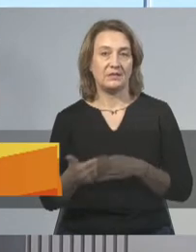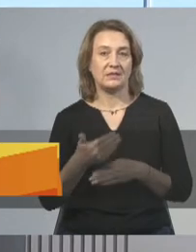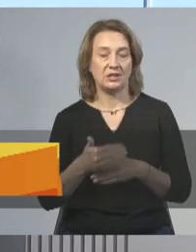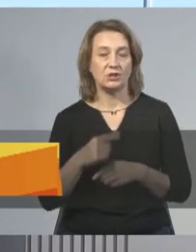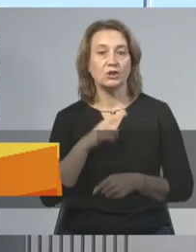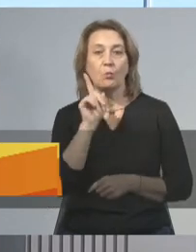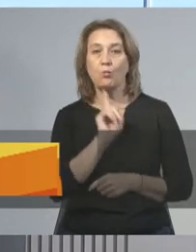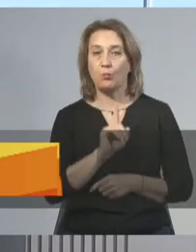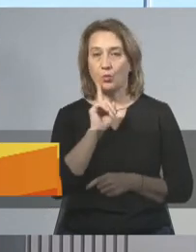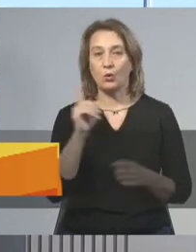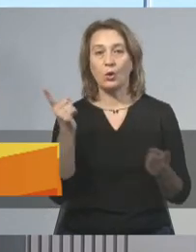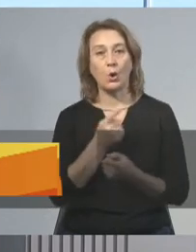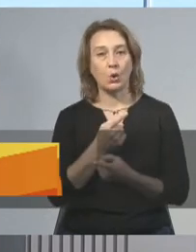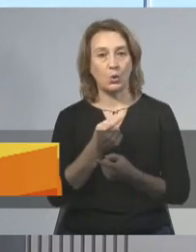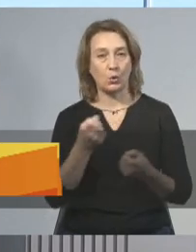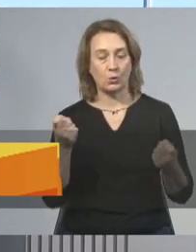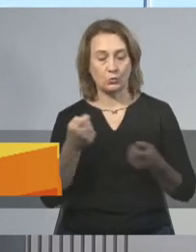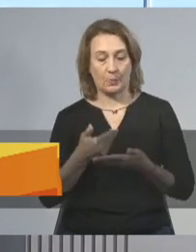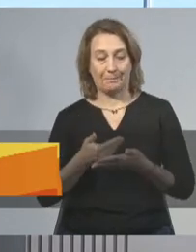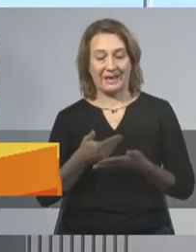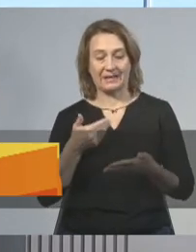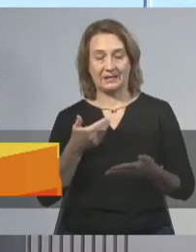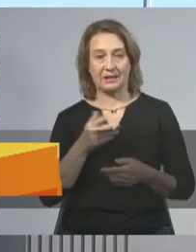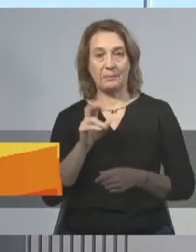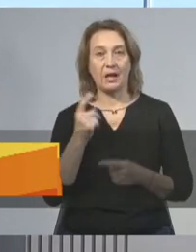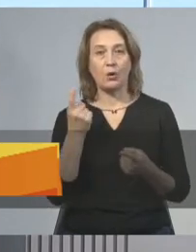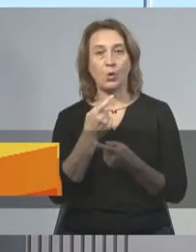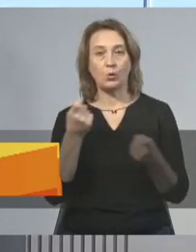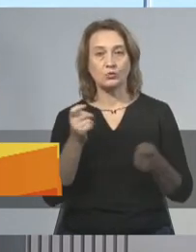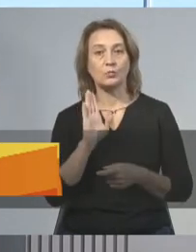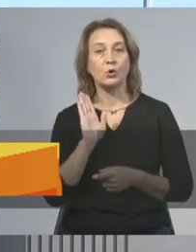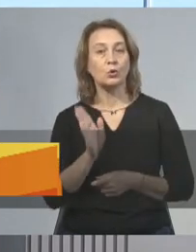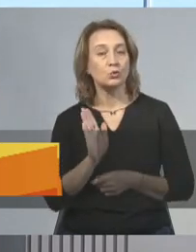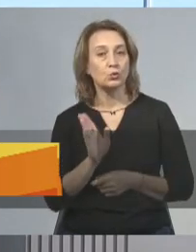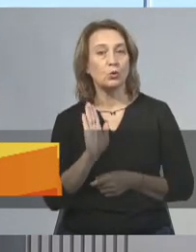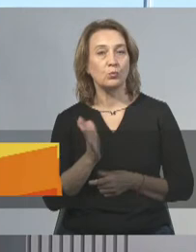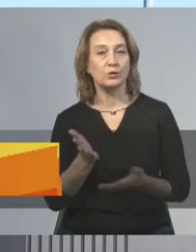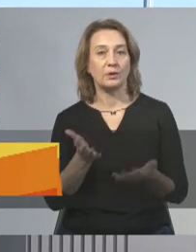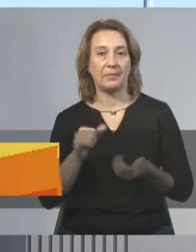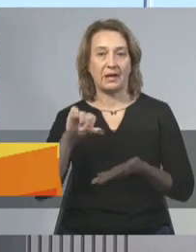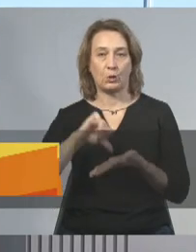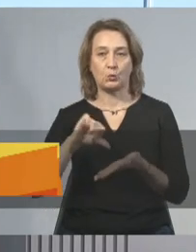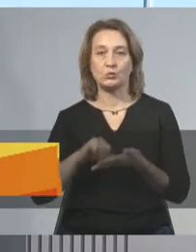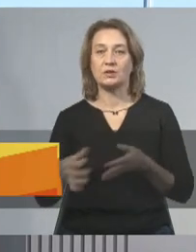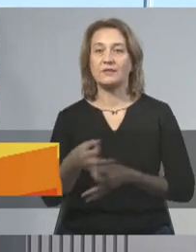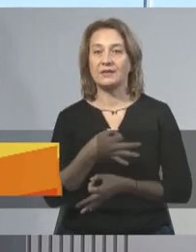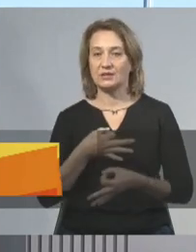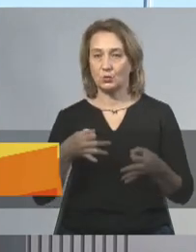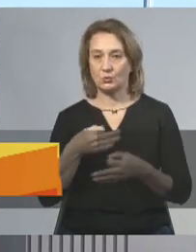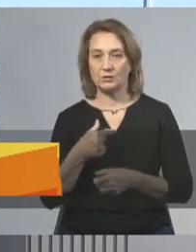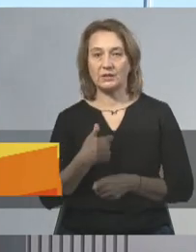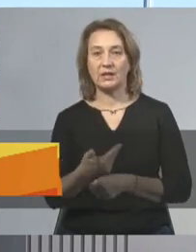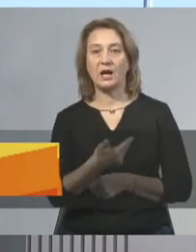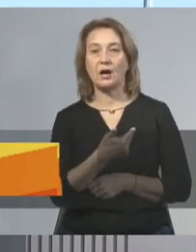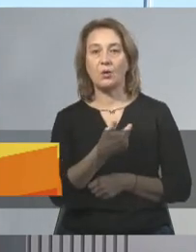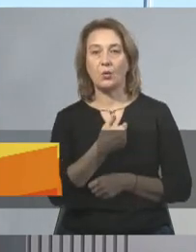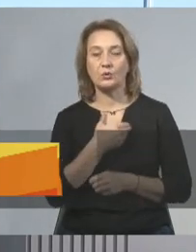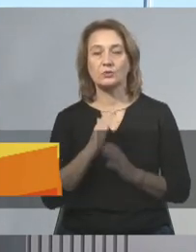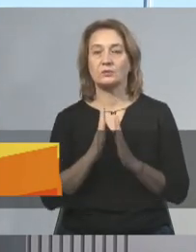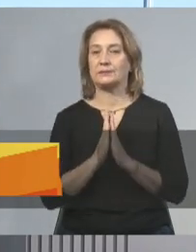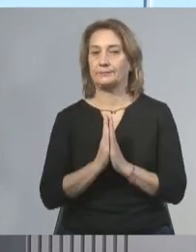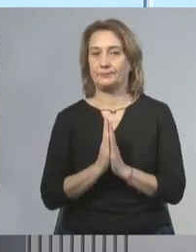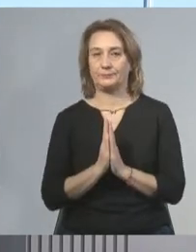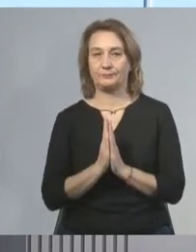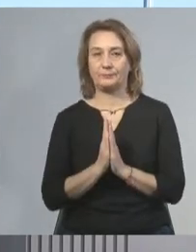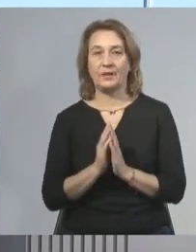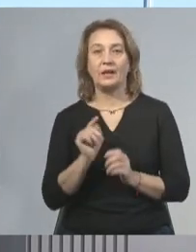later and now i before i will tell you about our guests who will take